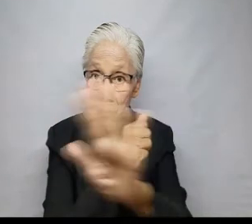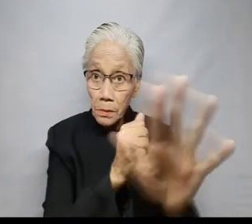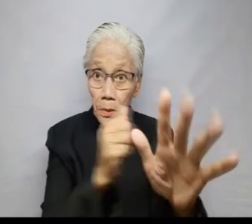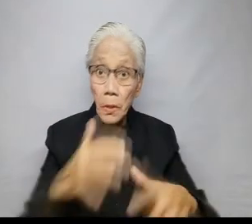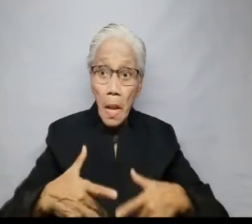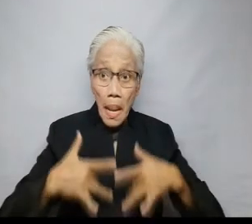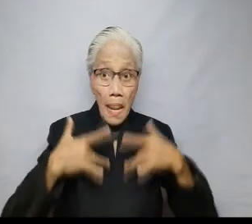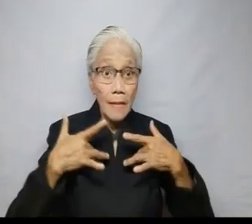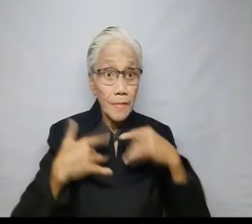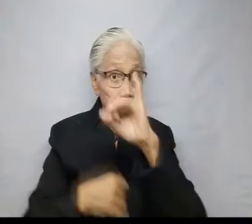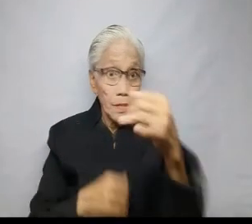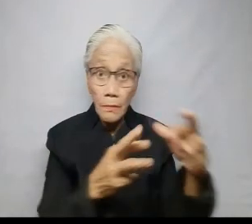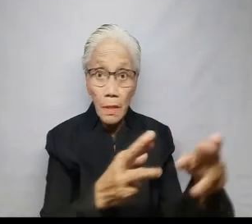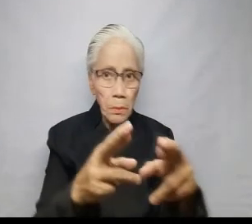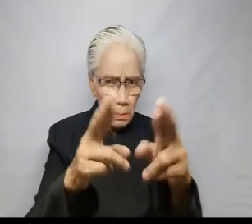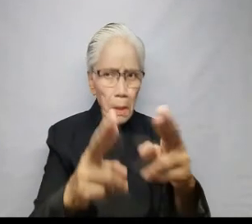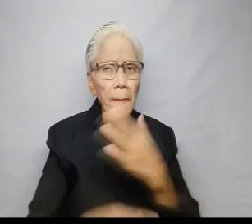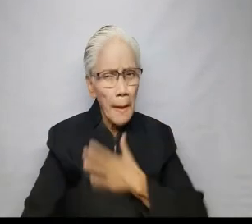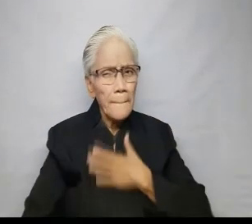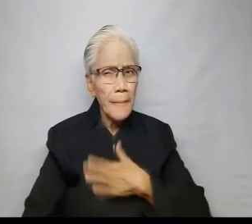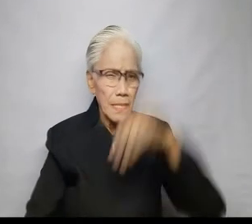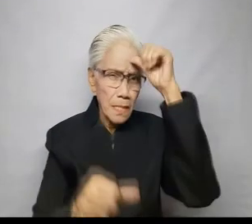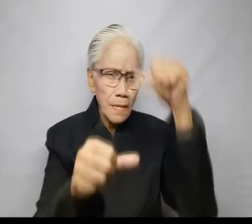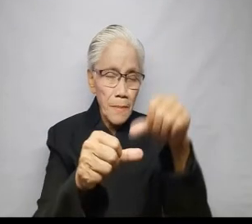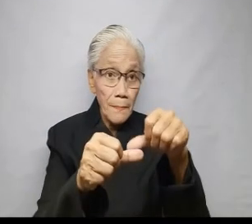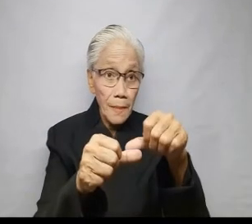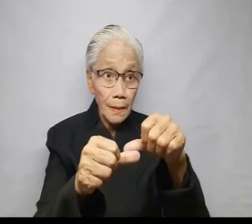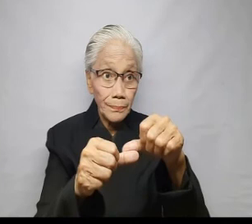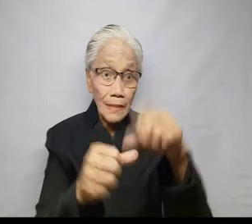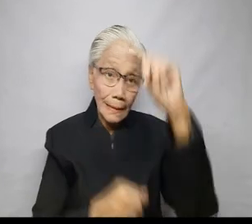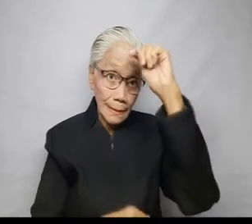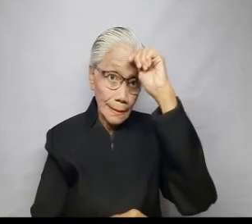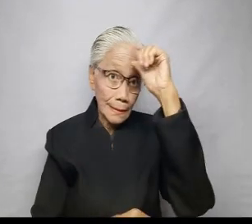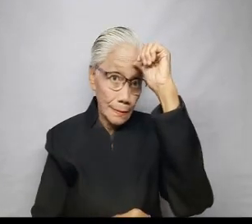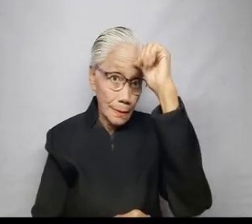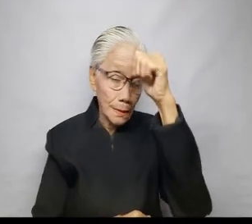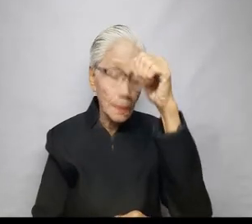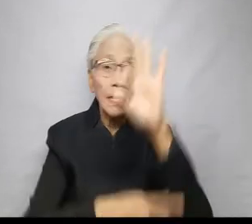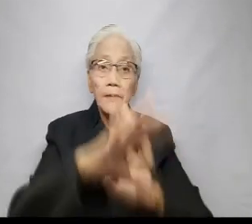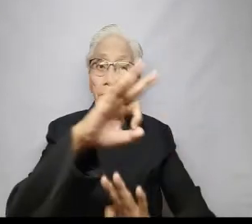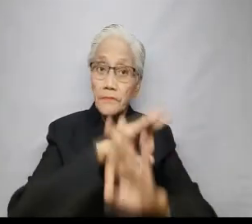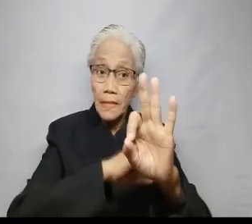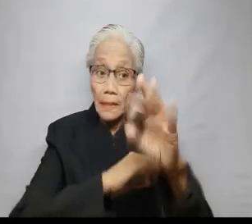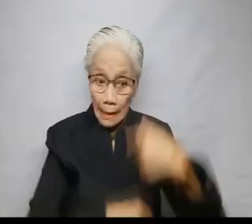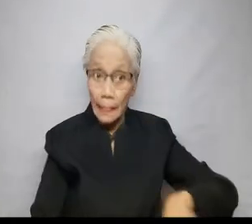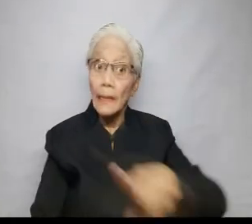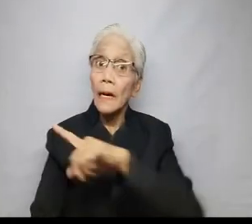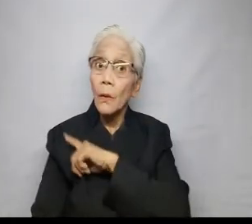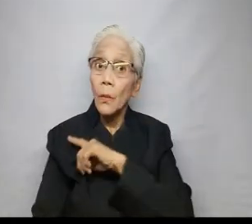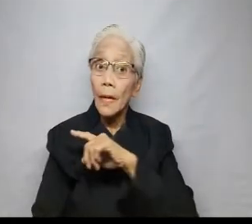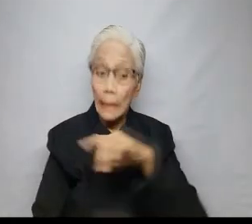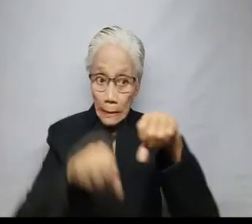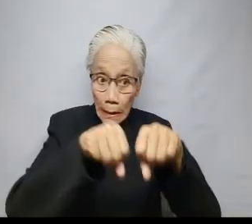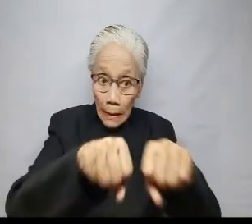Yes, the next time you ever pass through your life's Jericho Road, please remember Saint